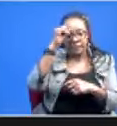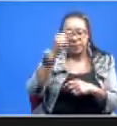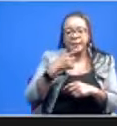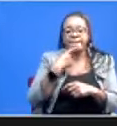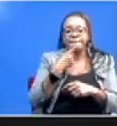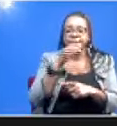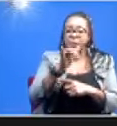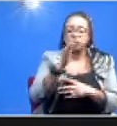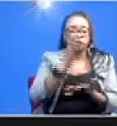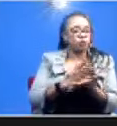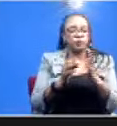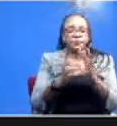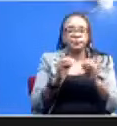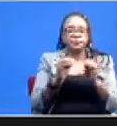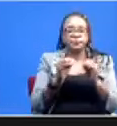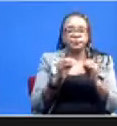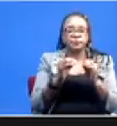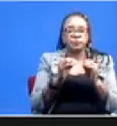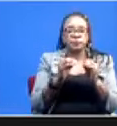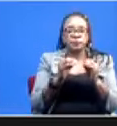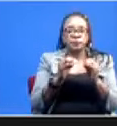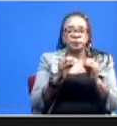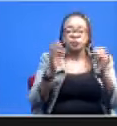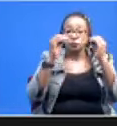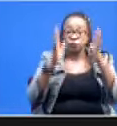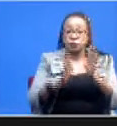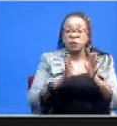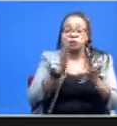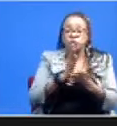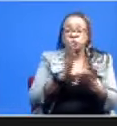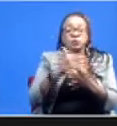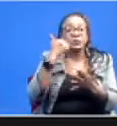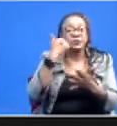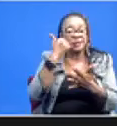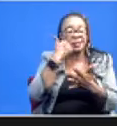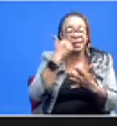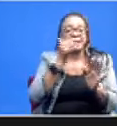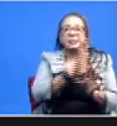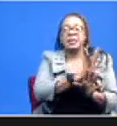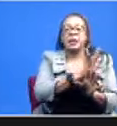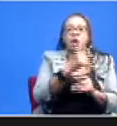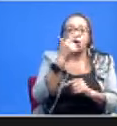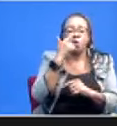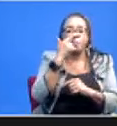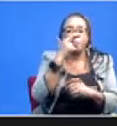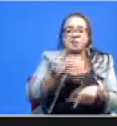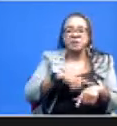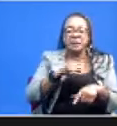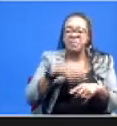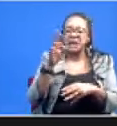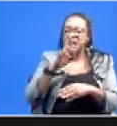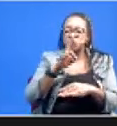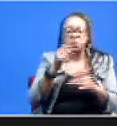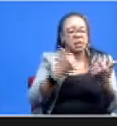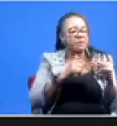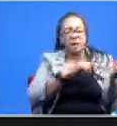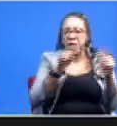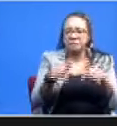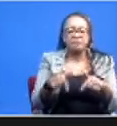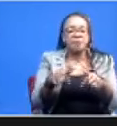this is not true. The student has been ailing and had been at home. Even during rehearsals today, he never attended the